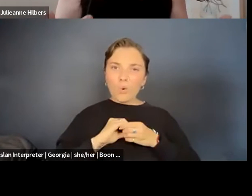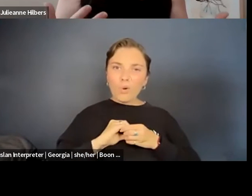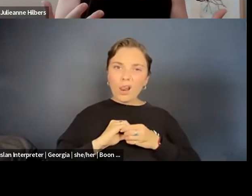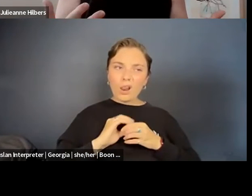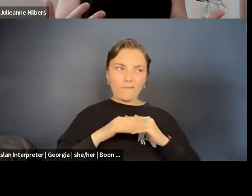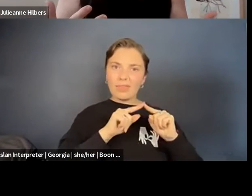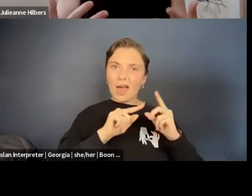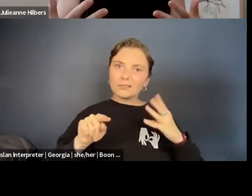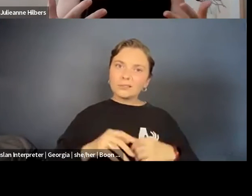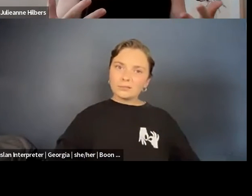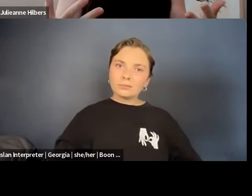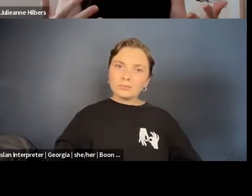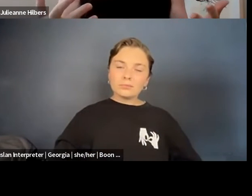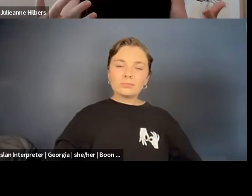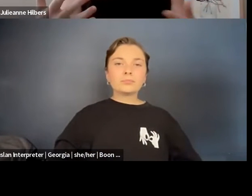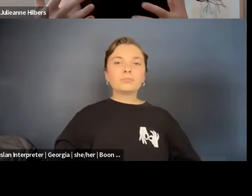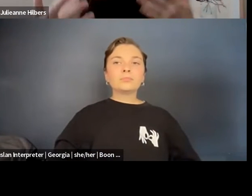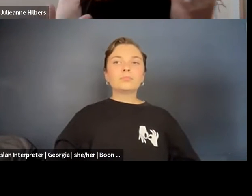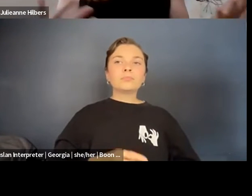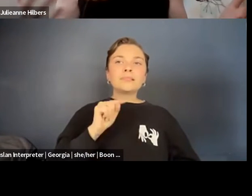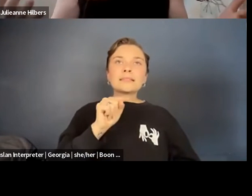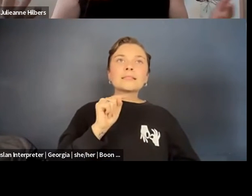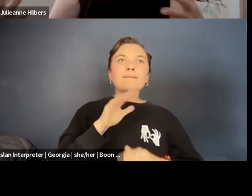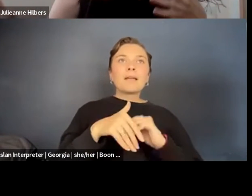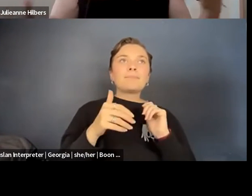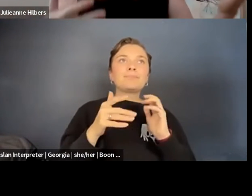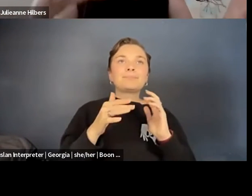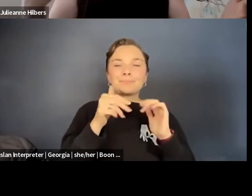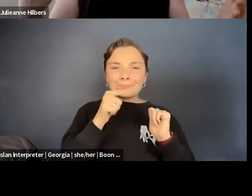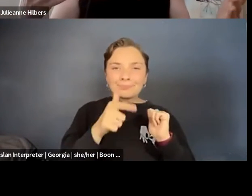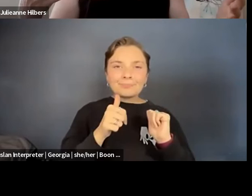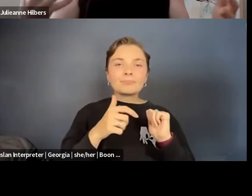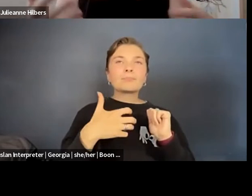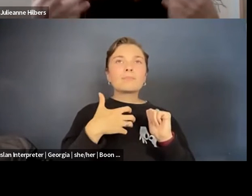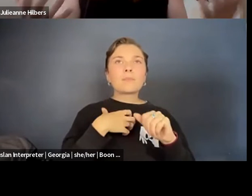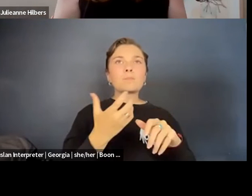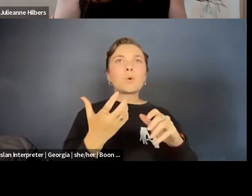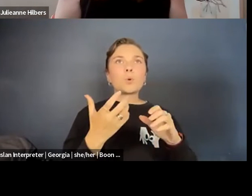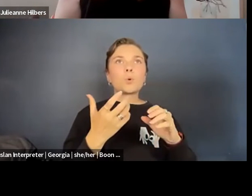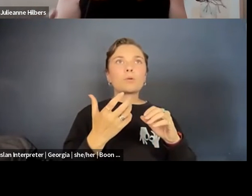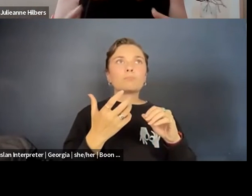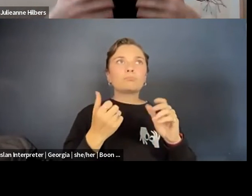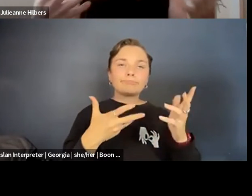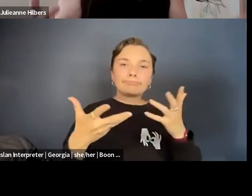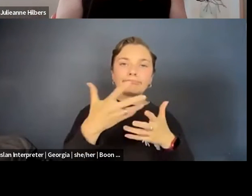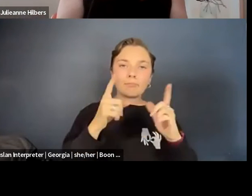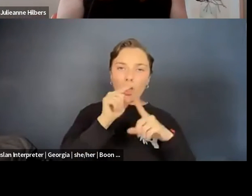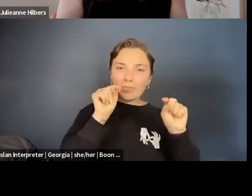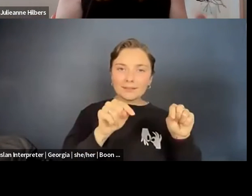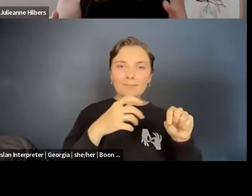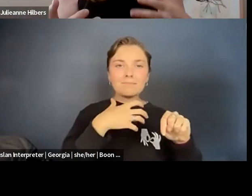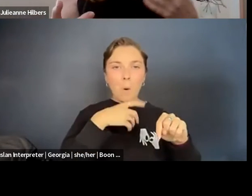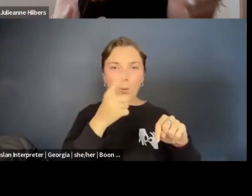over this. It's about, you know, more and more we have conversations like this, more and more